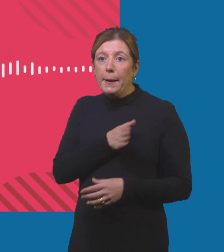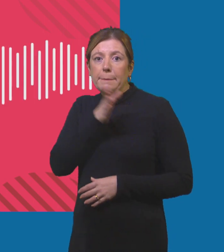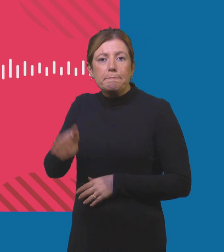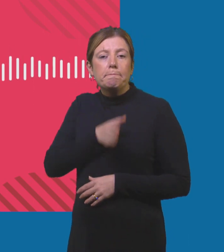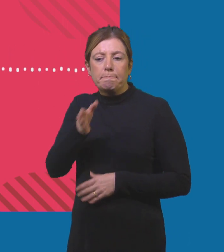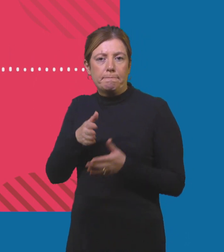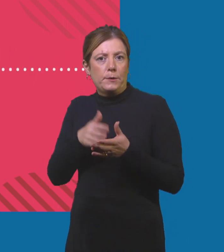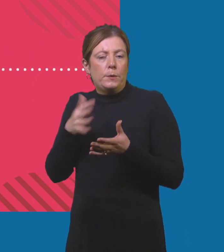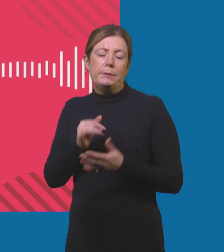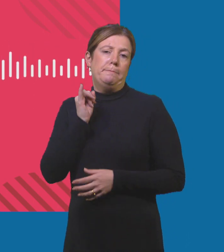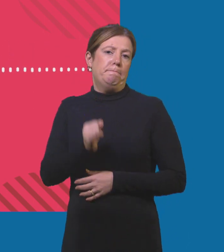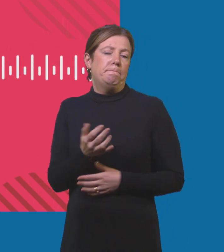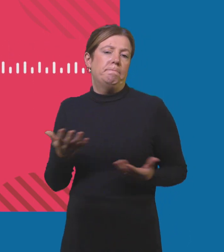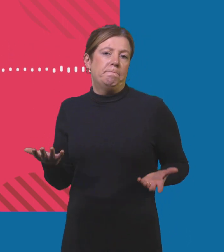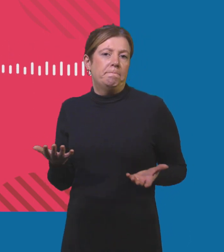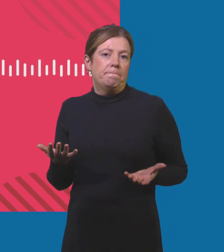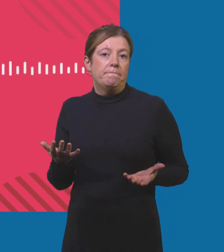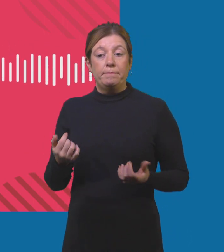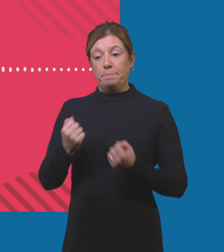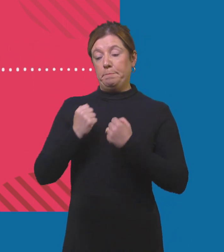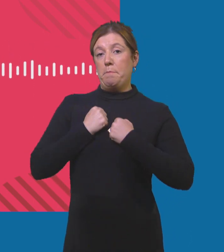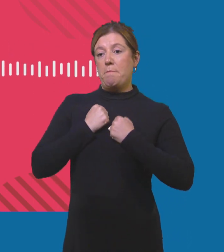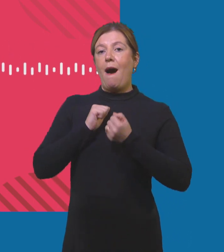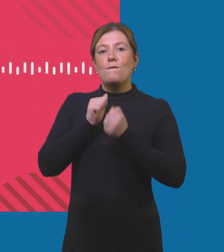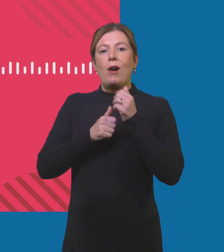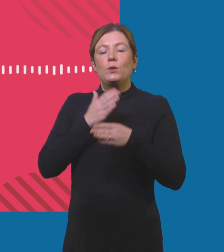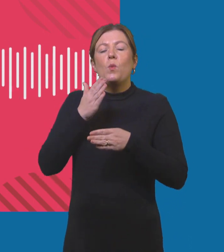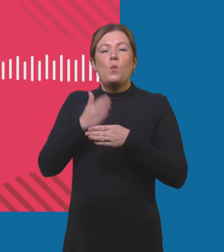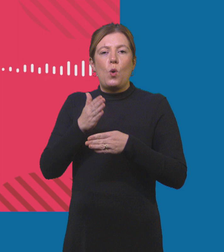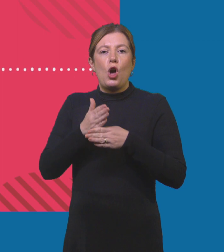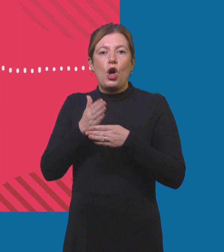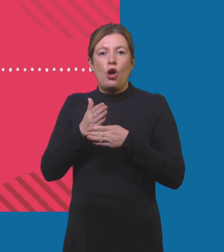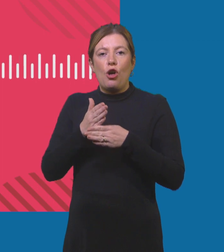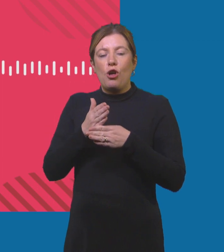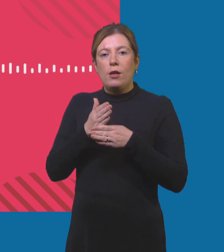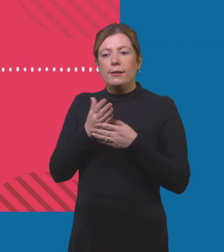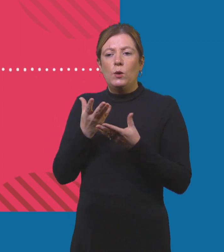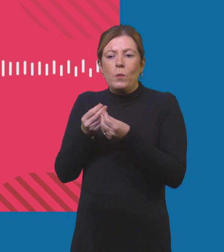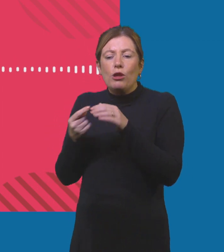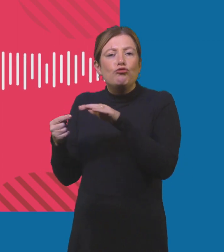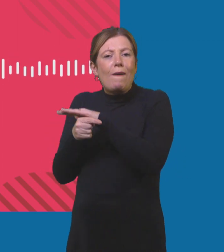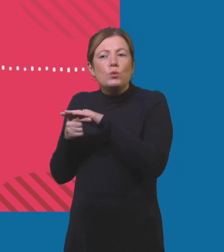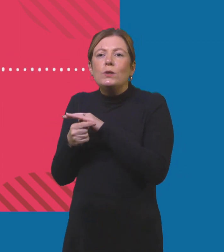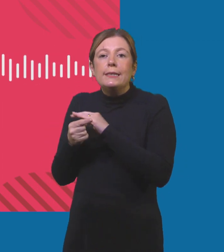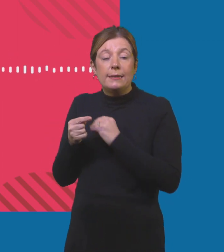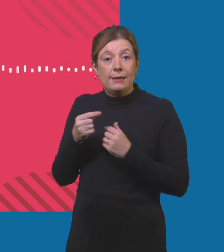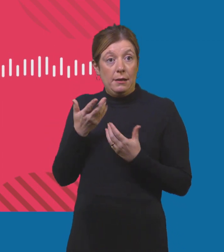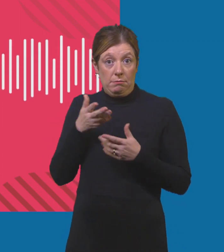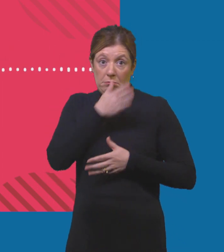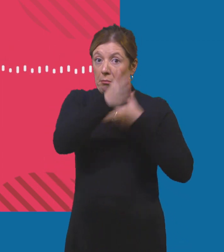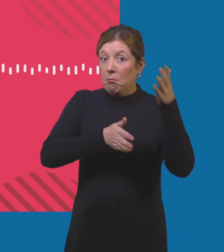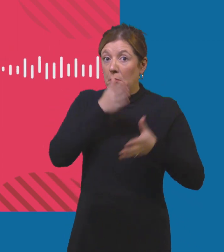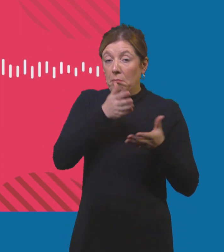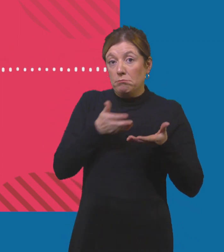it's a joke. Anywho. My friend who works for Calais with refugees, he used to go around pick up things. So